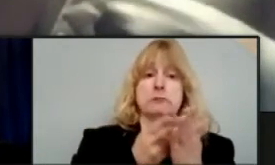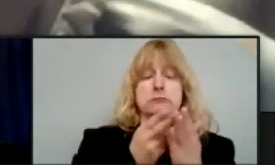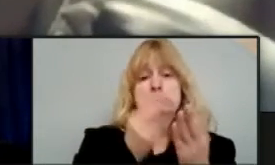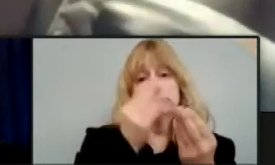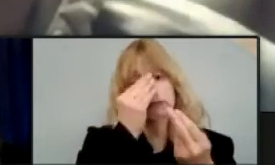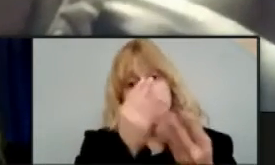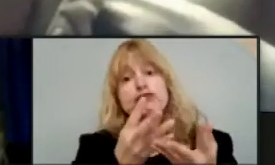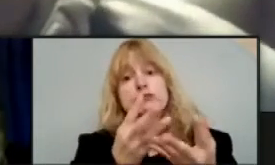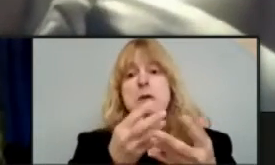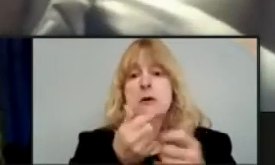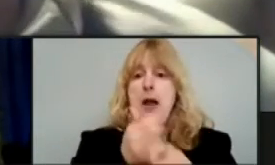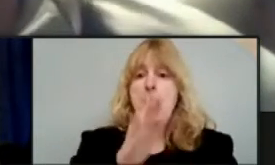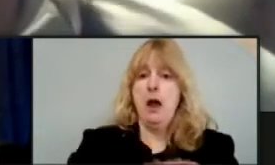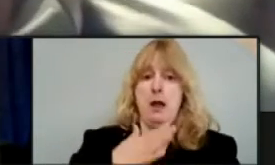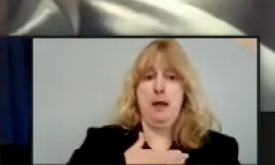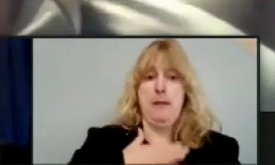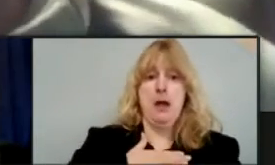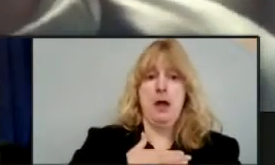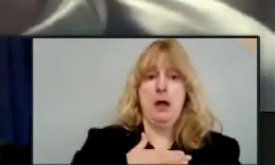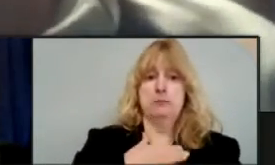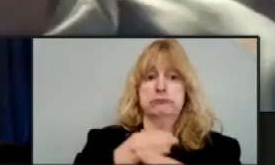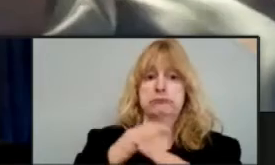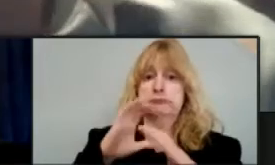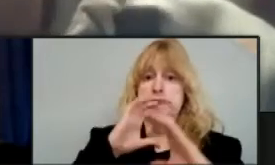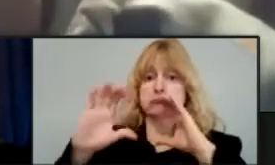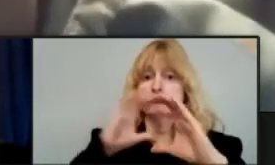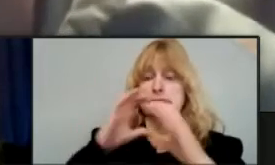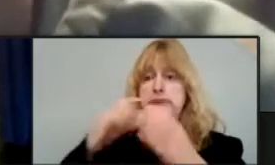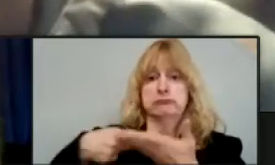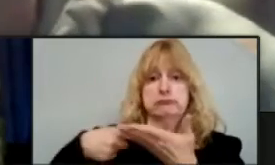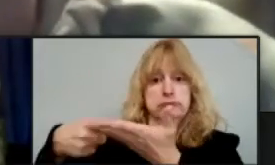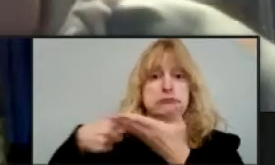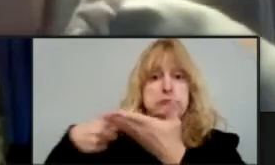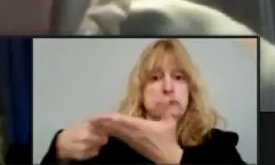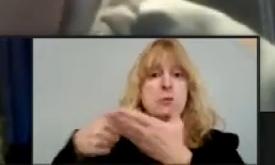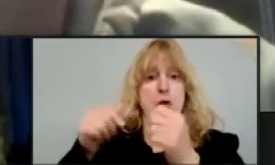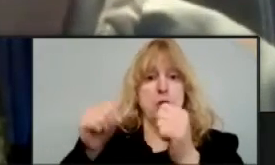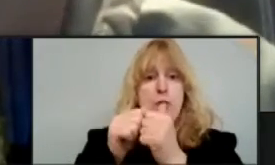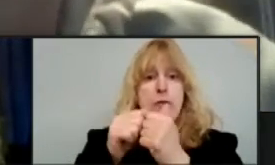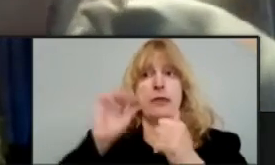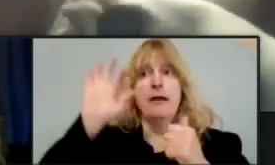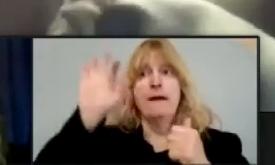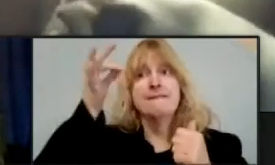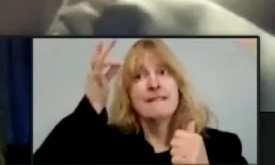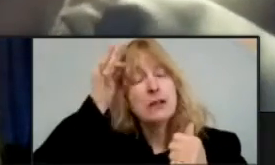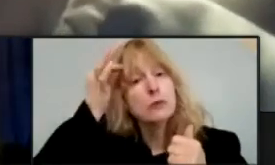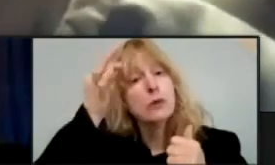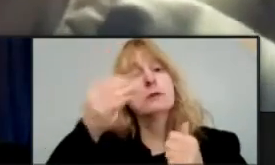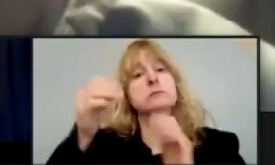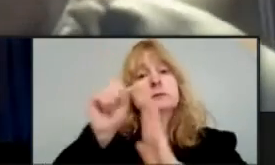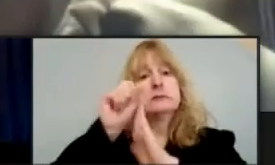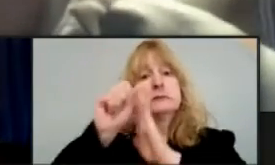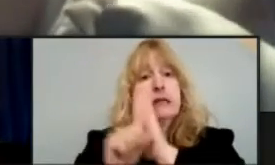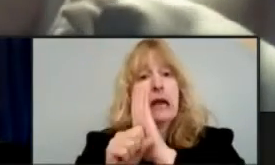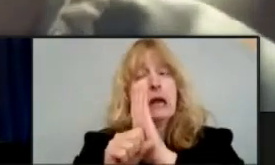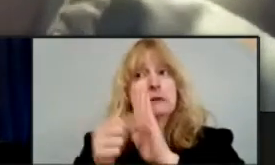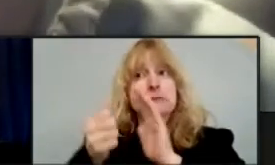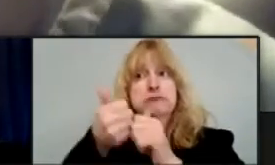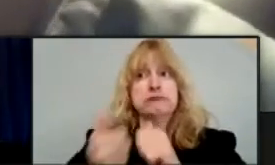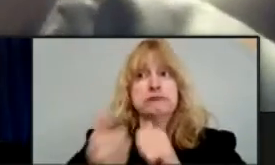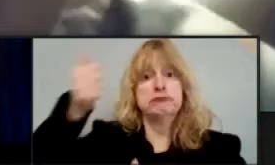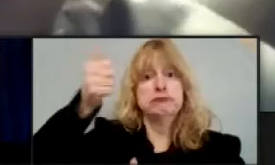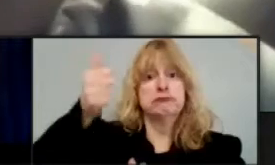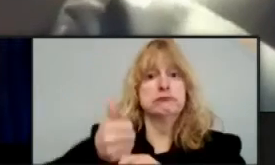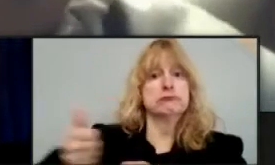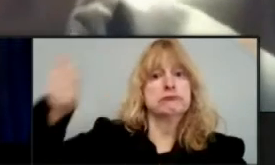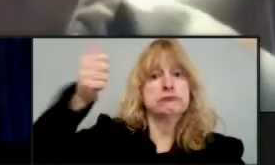on the conversations that I've had directly or indirectly with federal officials and state officials, the general